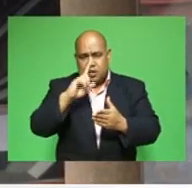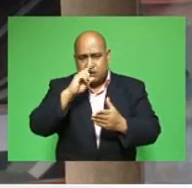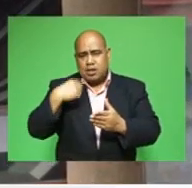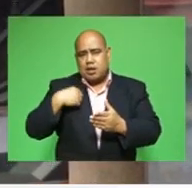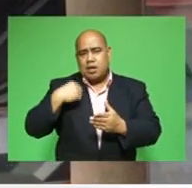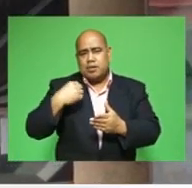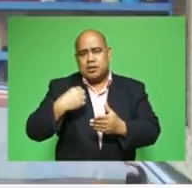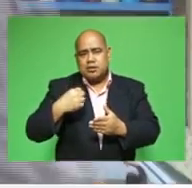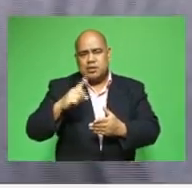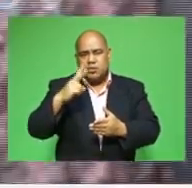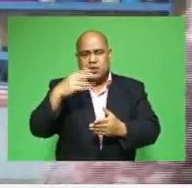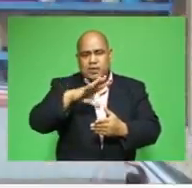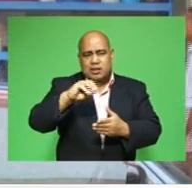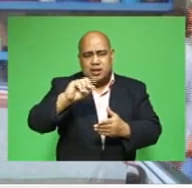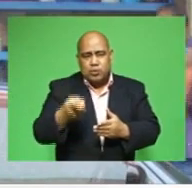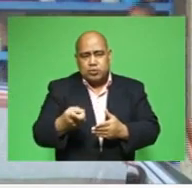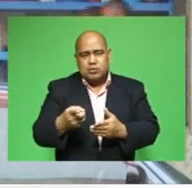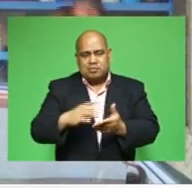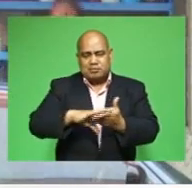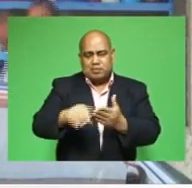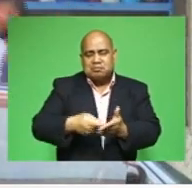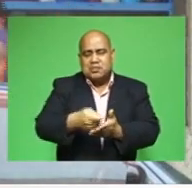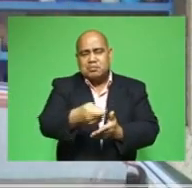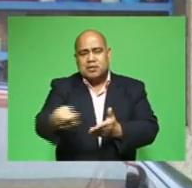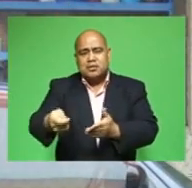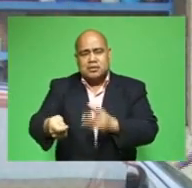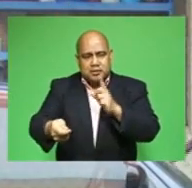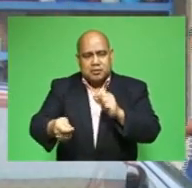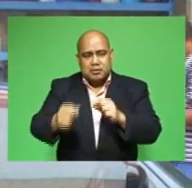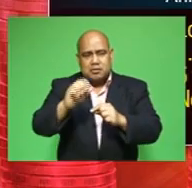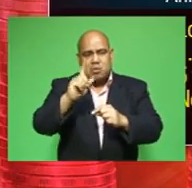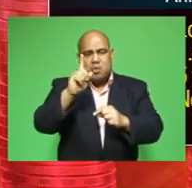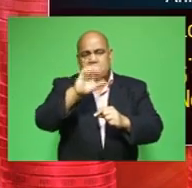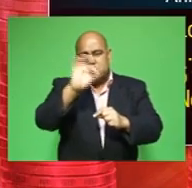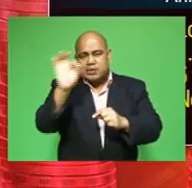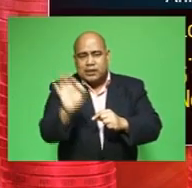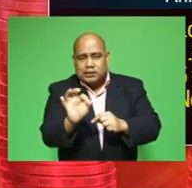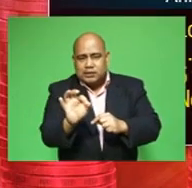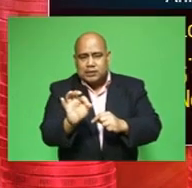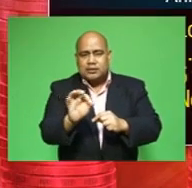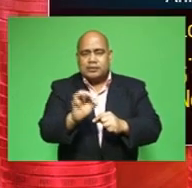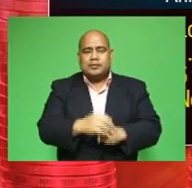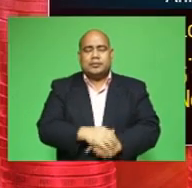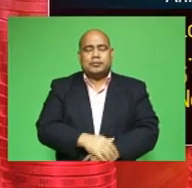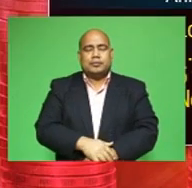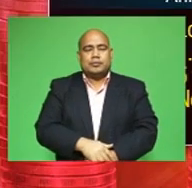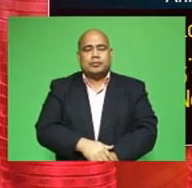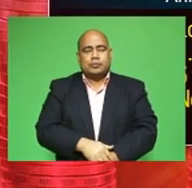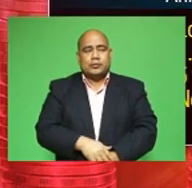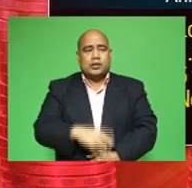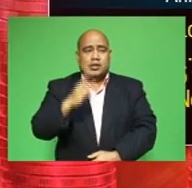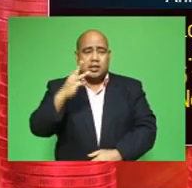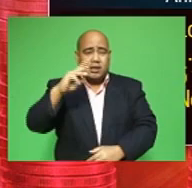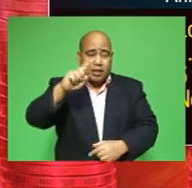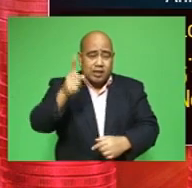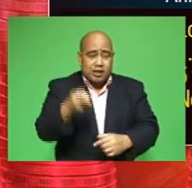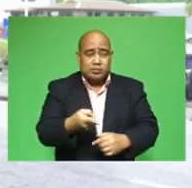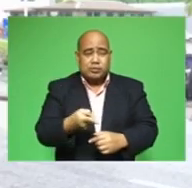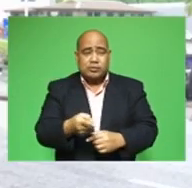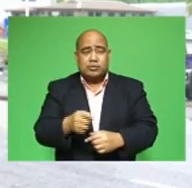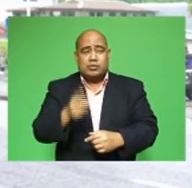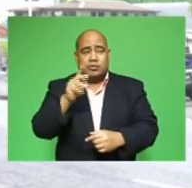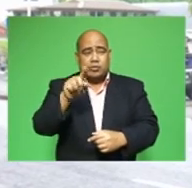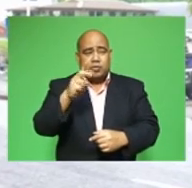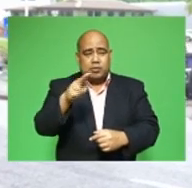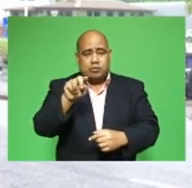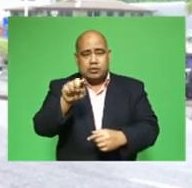of 1%. Medium enterprises, which make between $300,000 to $1.25 million a year, are eligible